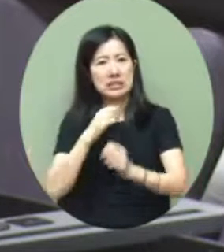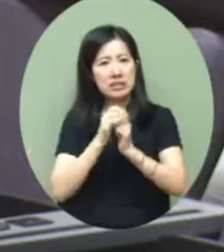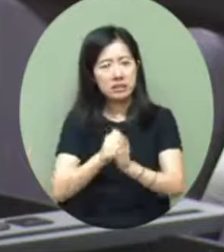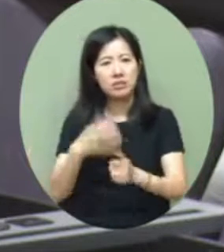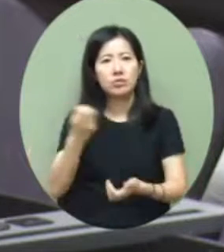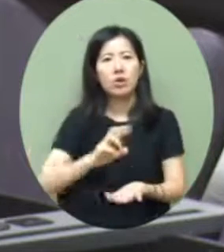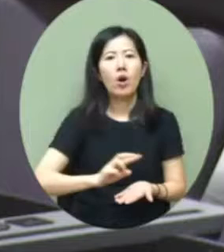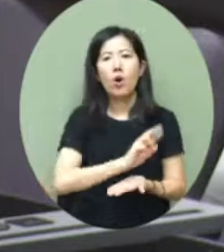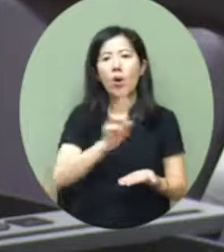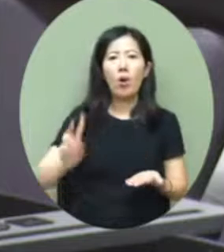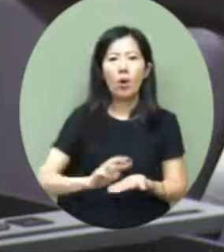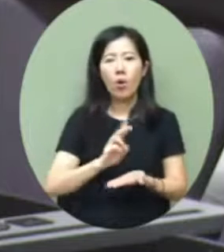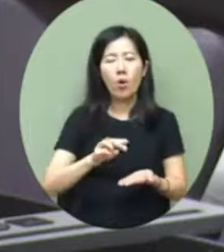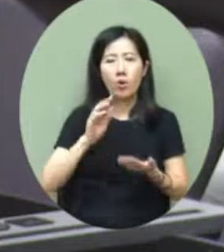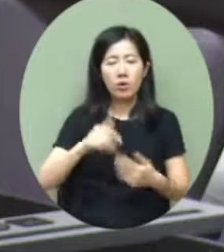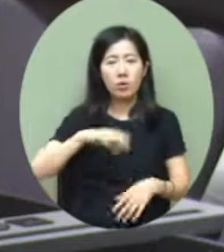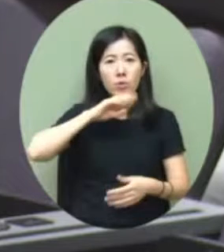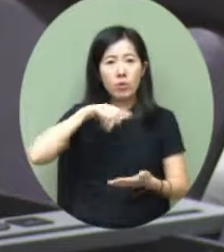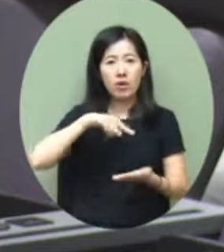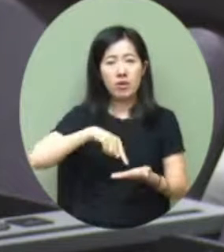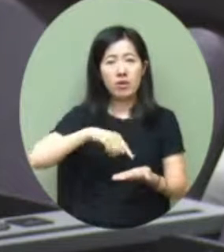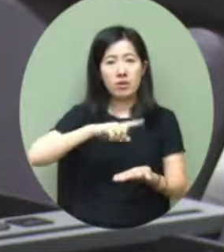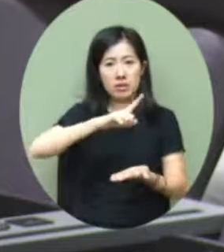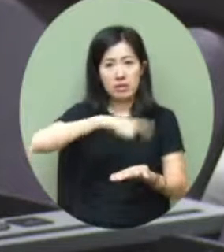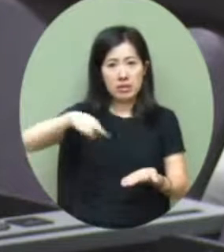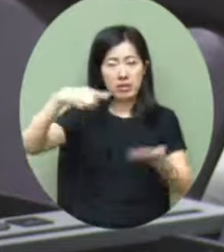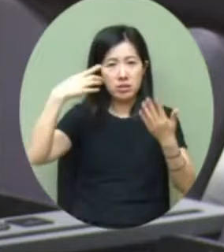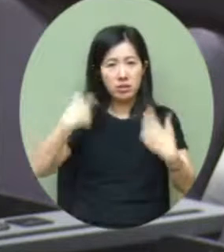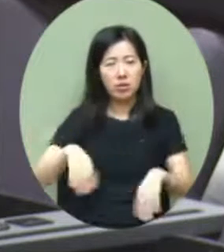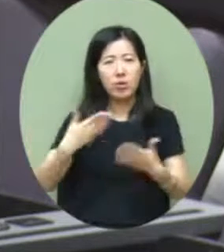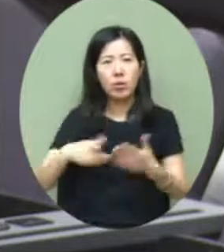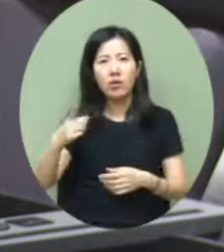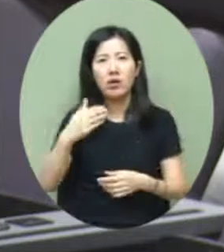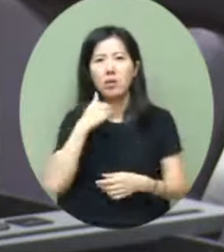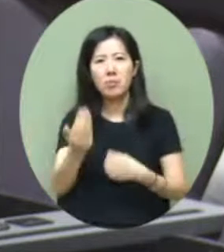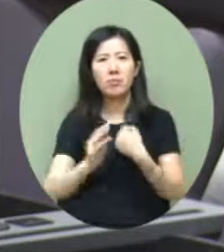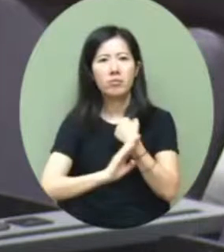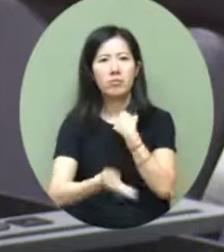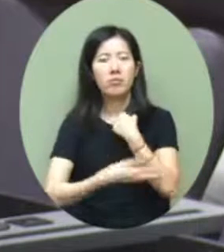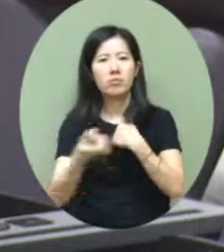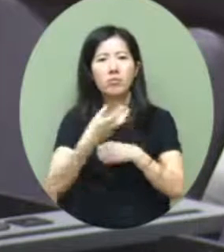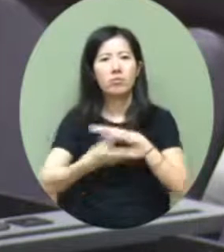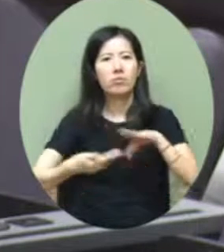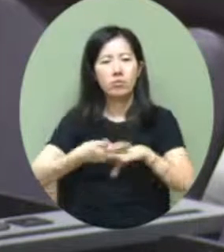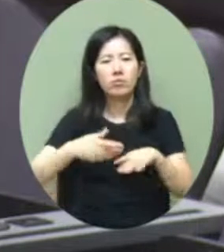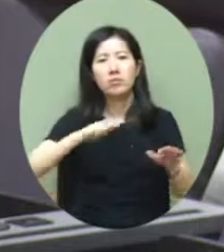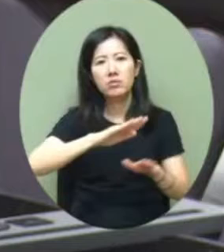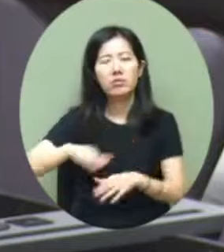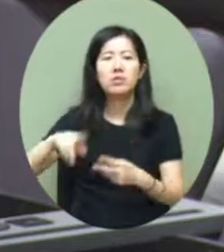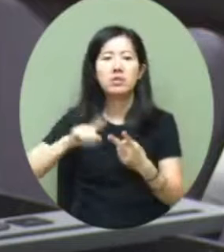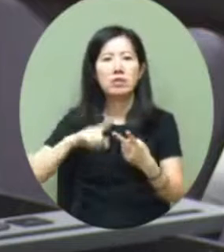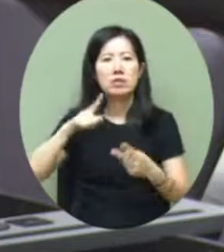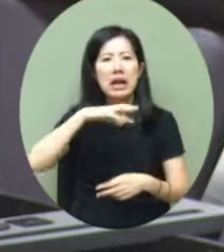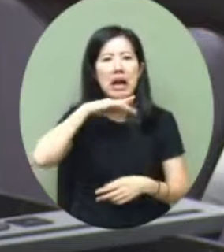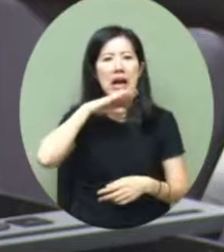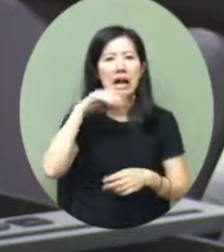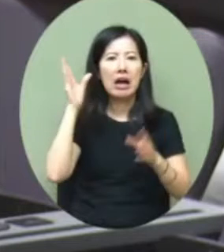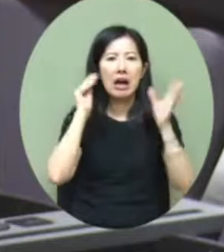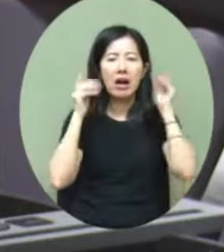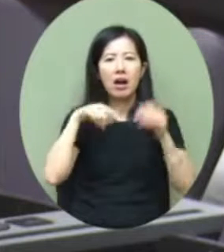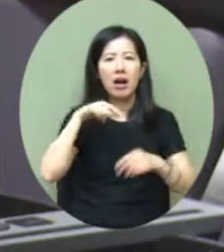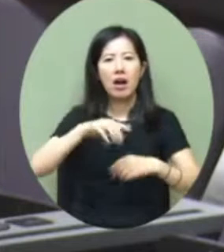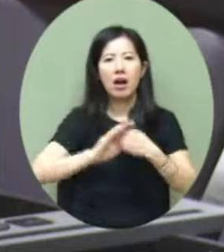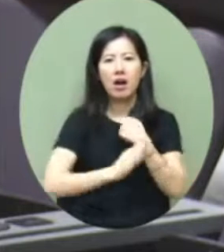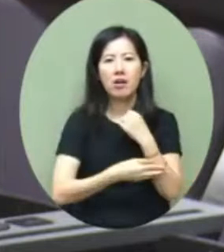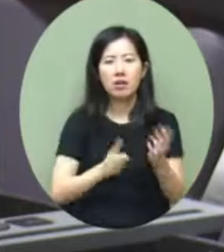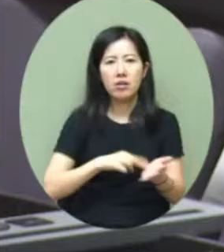the exercise? Will you consider restarting the EIA process? Are you concerned